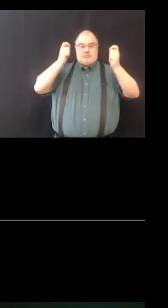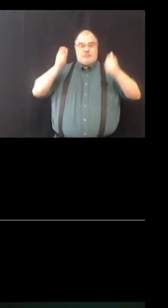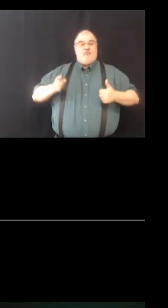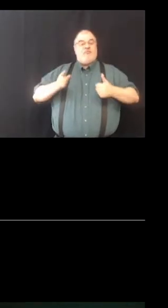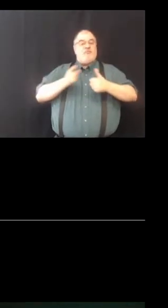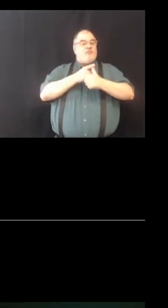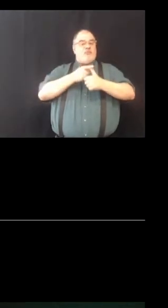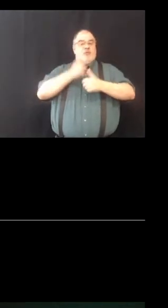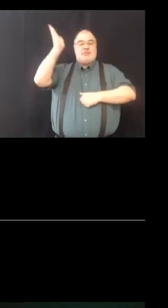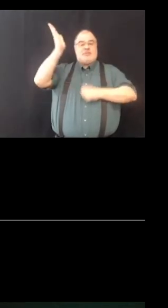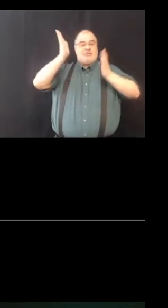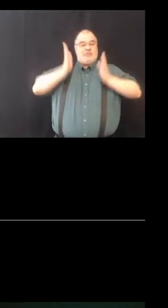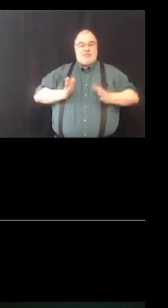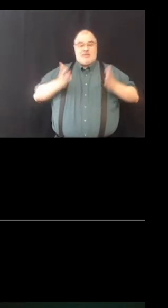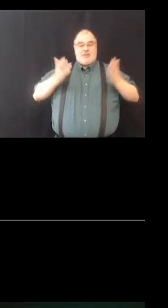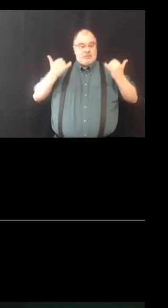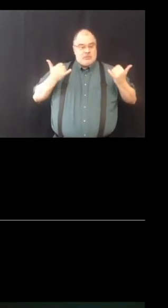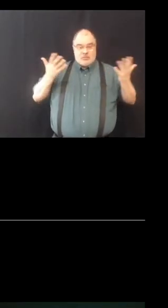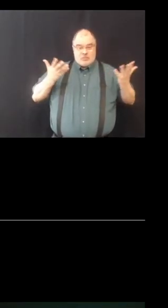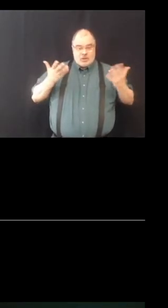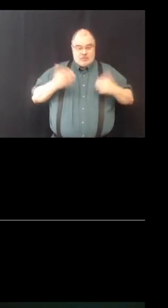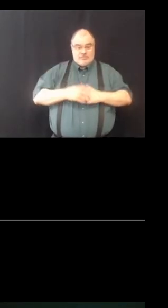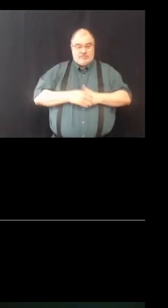morning is the Executive Director of the